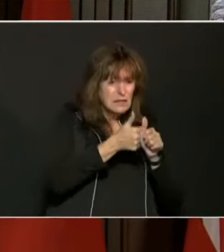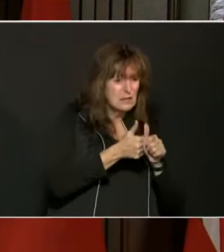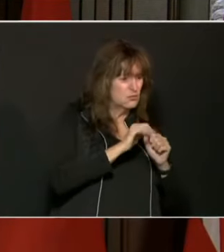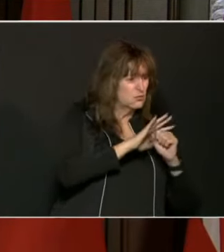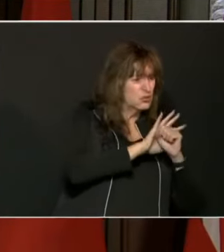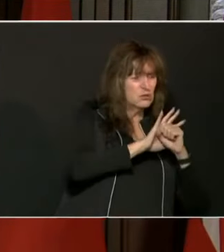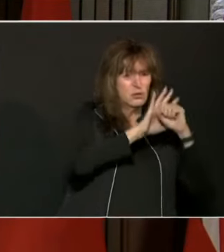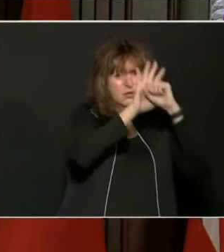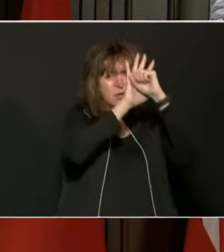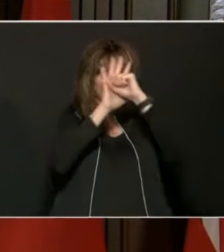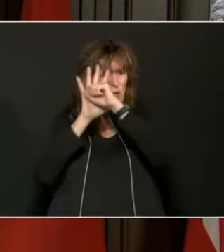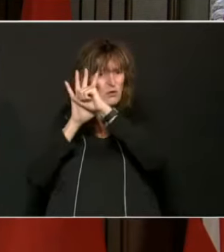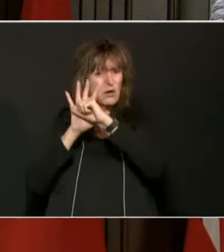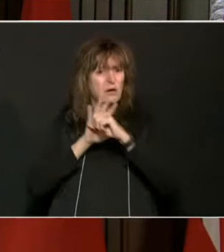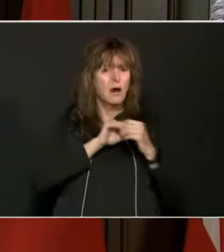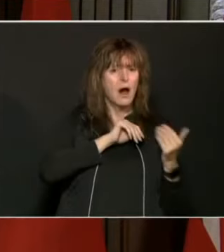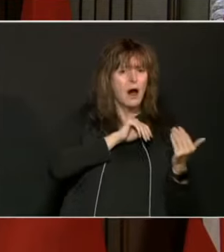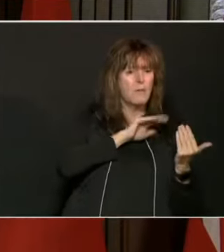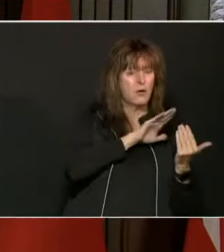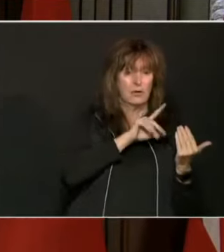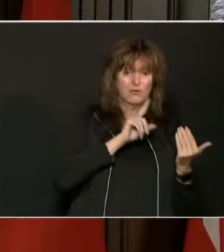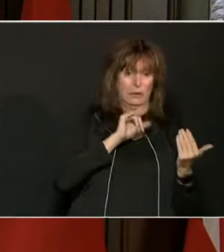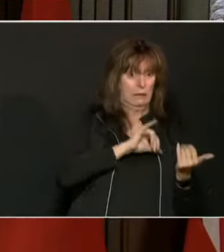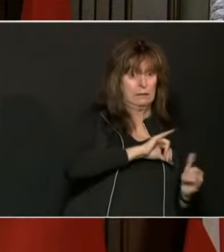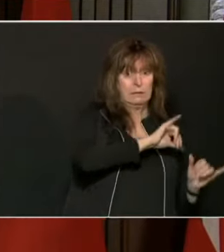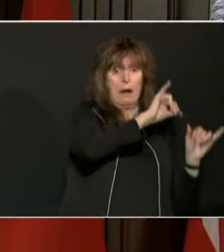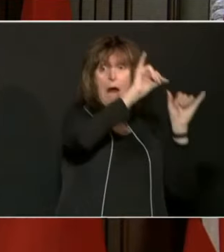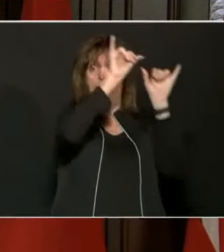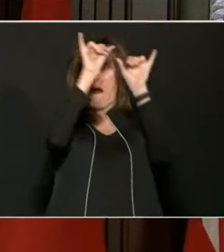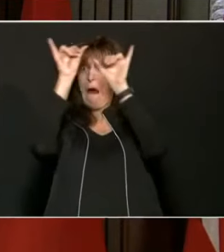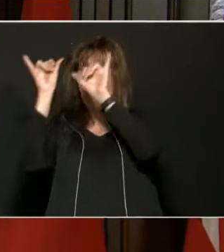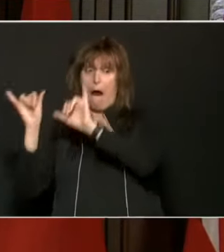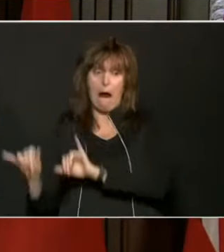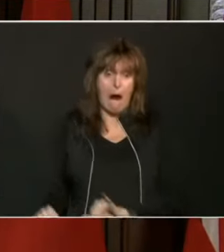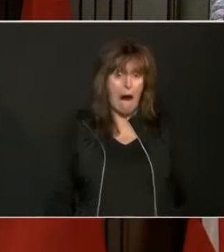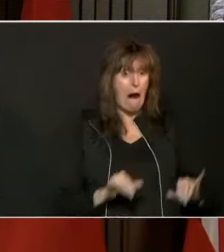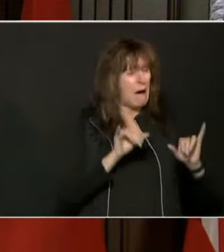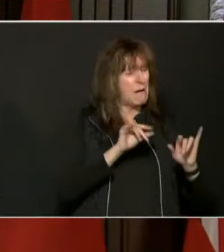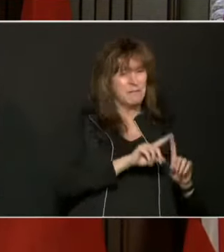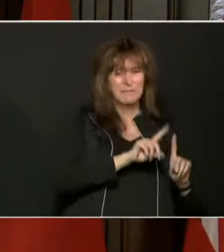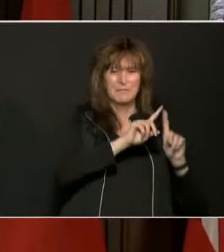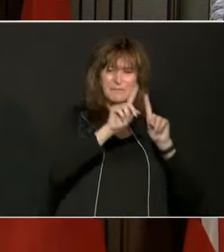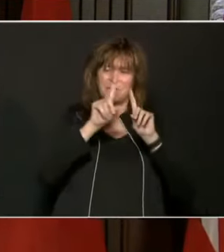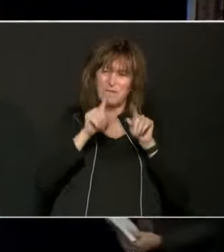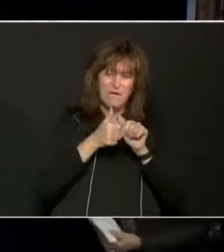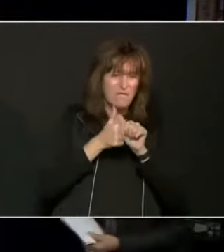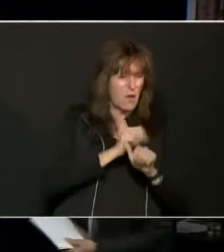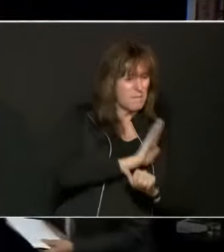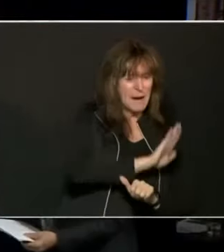to the one-size-fits-all. I'm going to pass over to Dr. Williams at this point. Thank you.